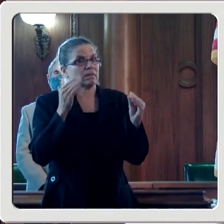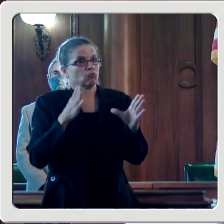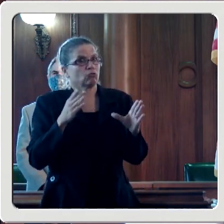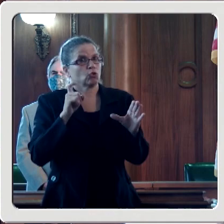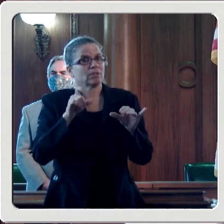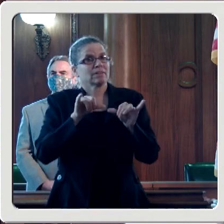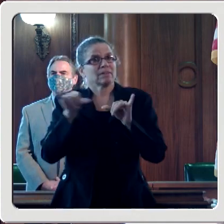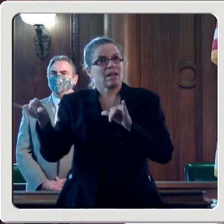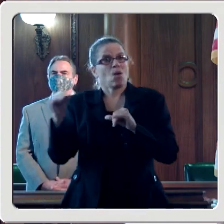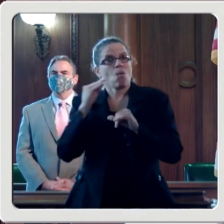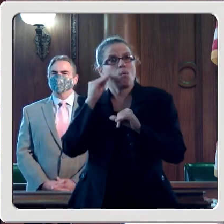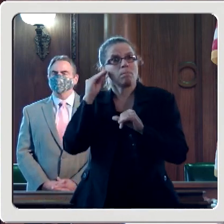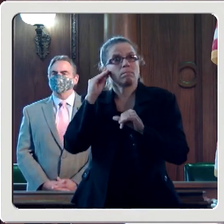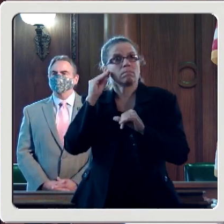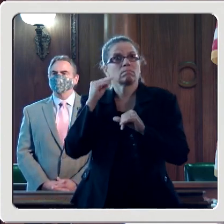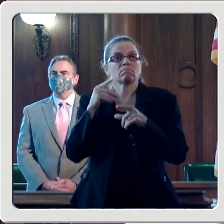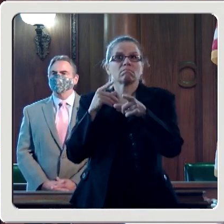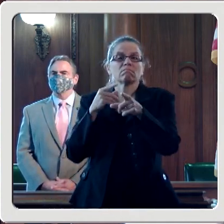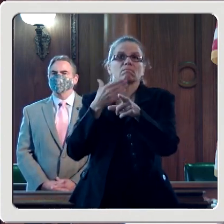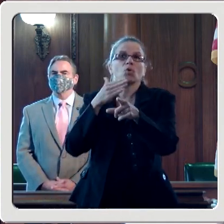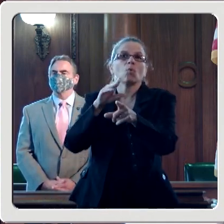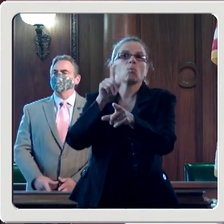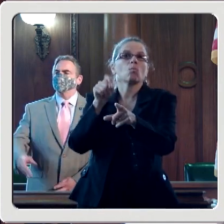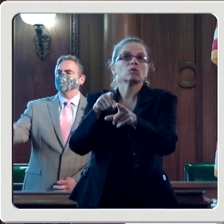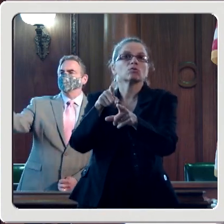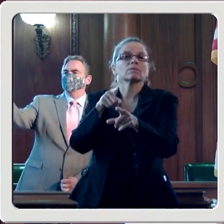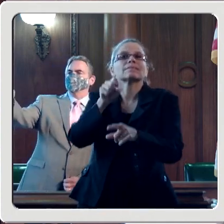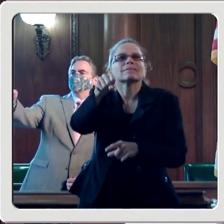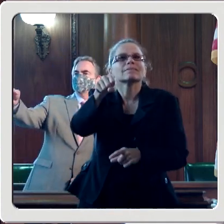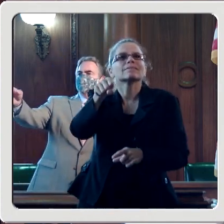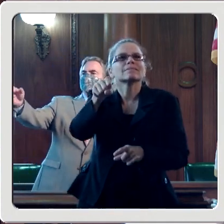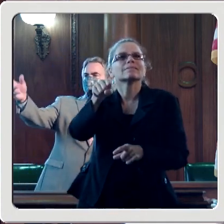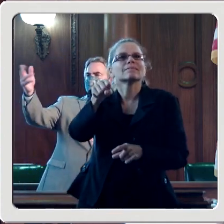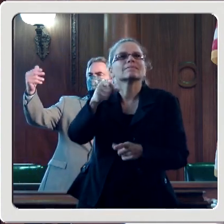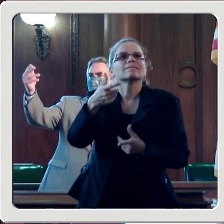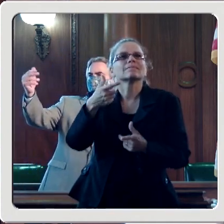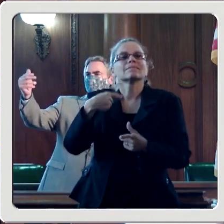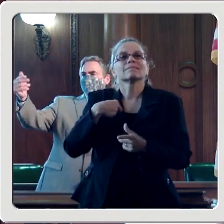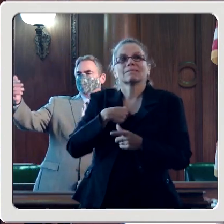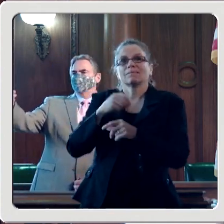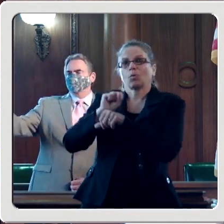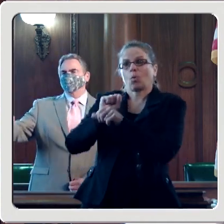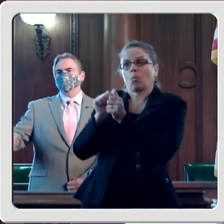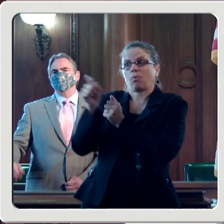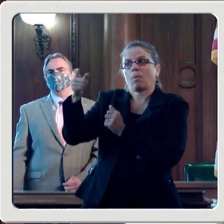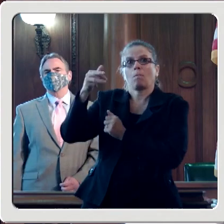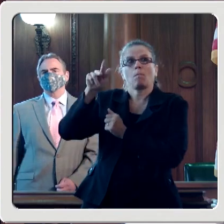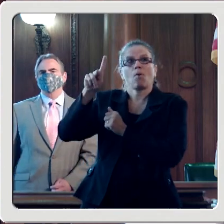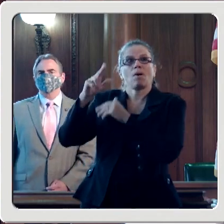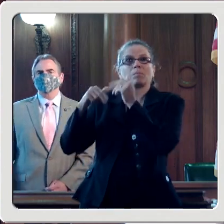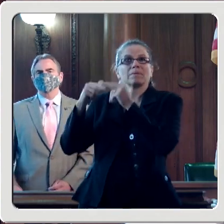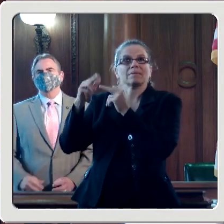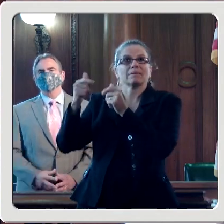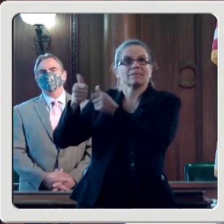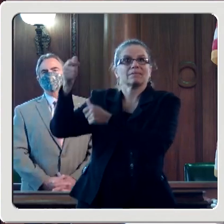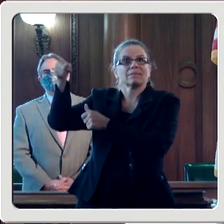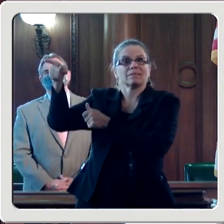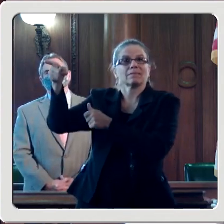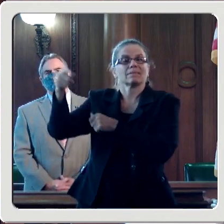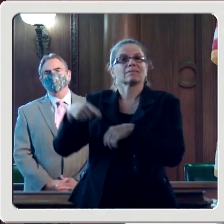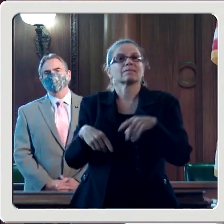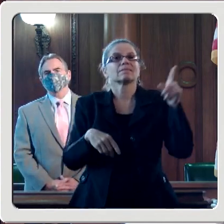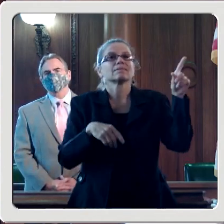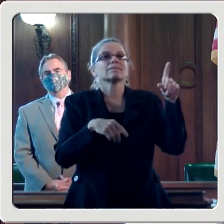So a great question. You know, working very closely with Pat Sullivan, we took a look this summer at the DESE guidance on where they'd